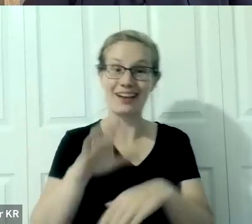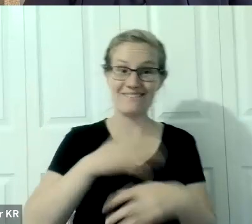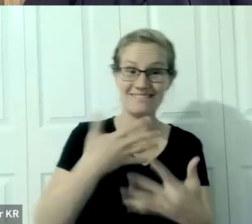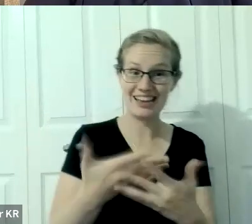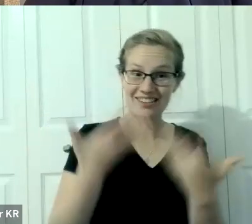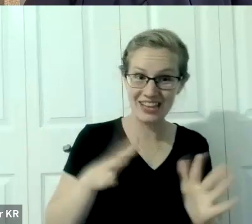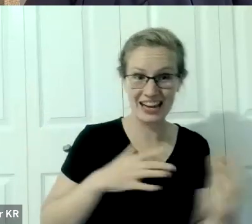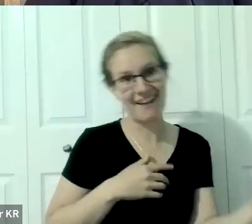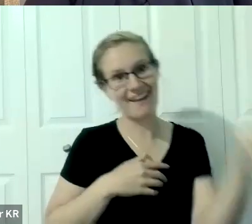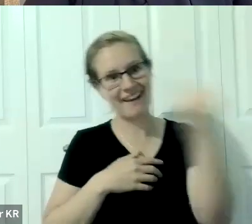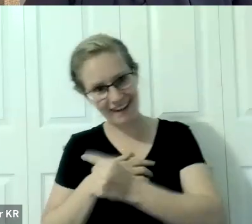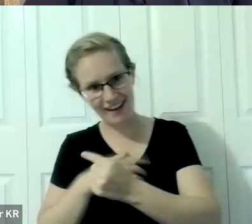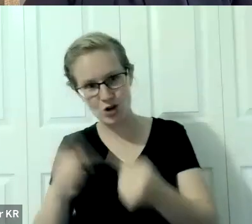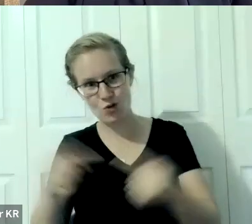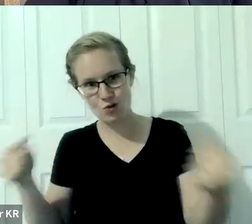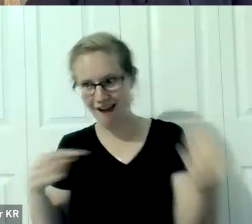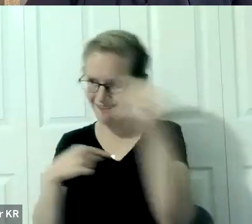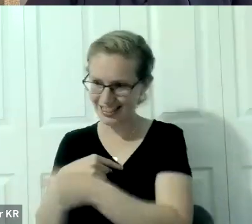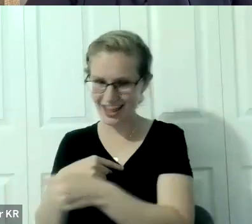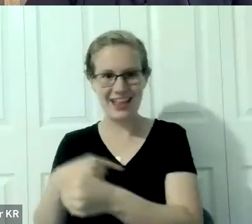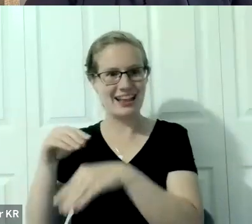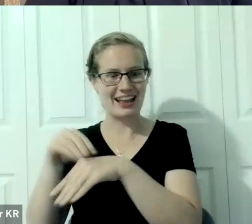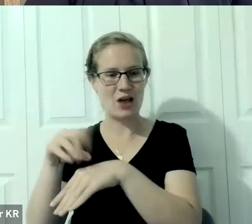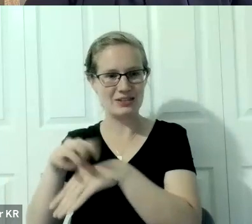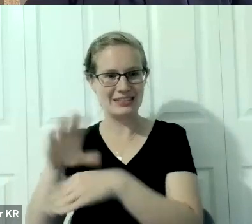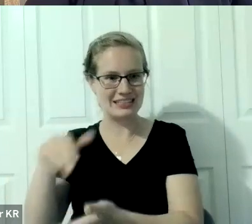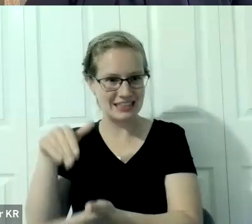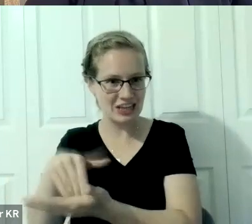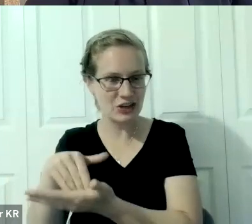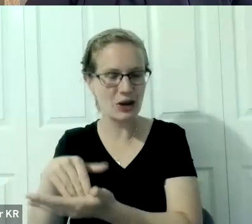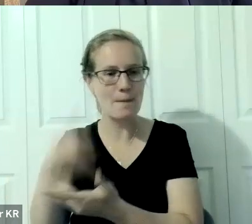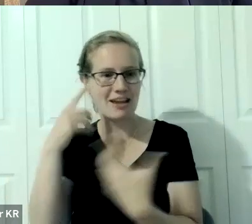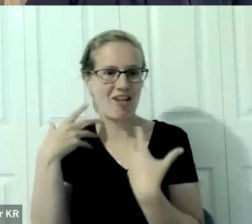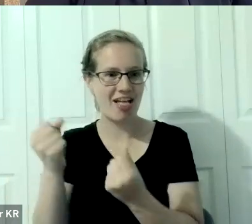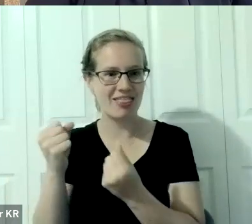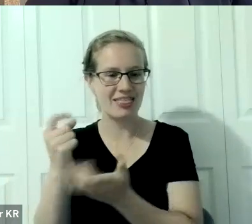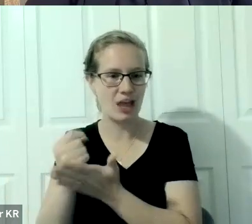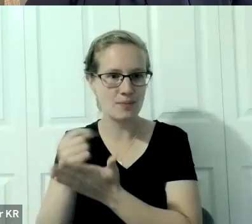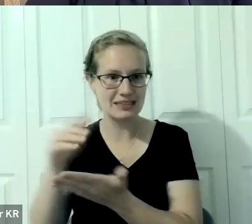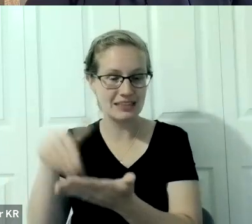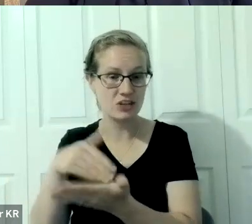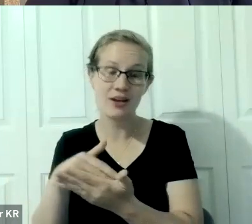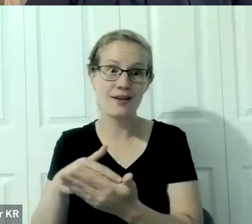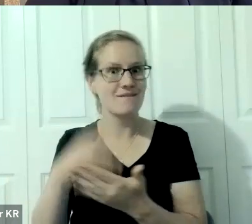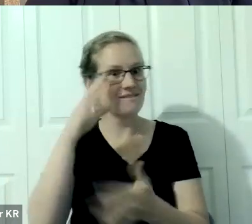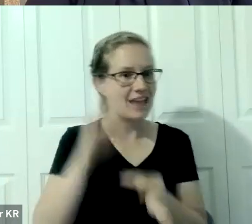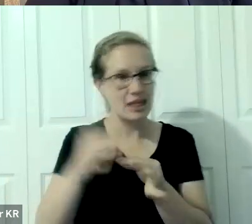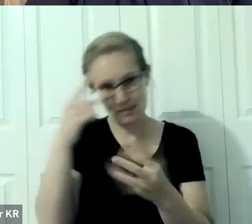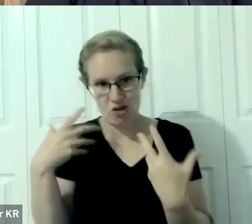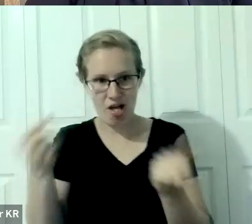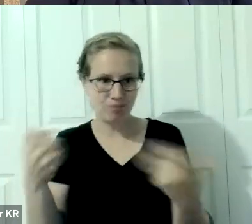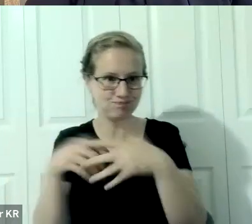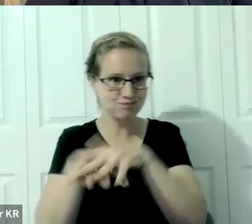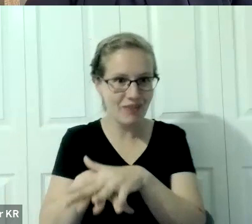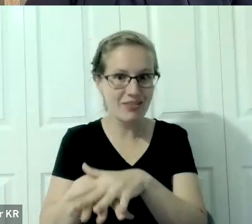can walk out of the counseling center, and right there, there's a mental health counseling and therapy center. Talk about integrating faith and mental health care. I mean,